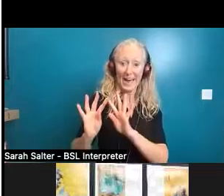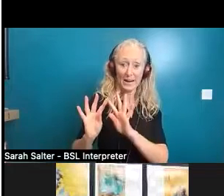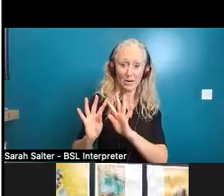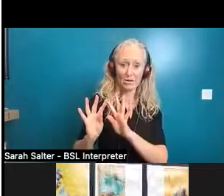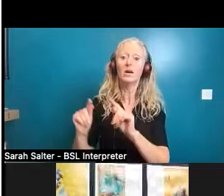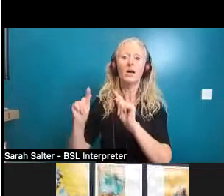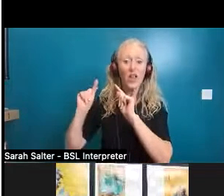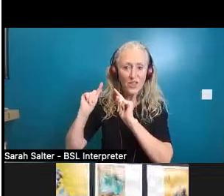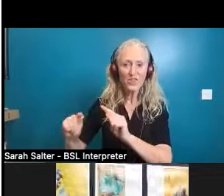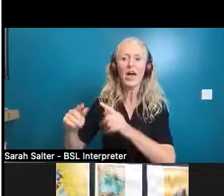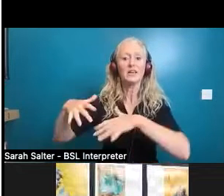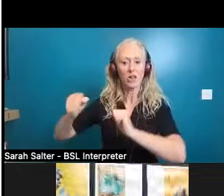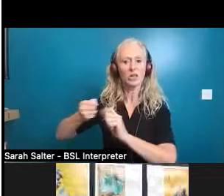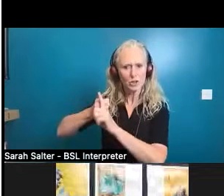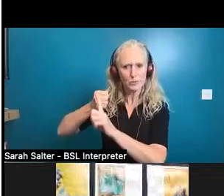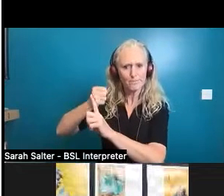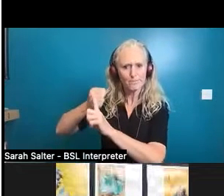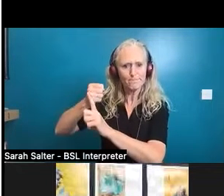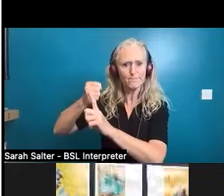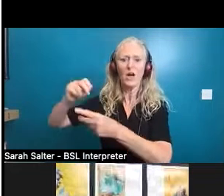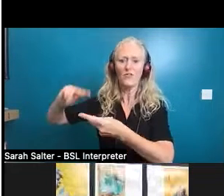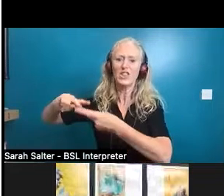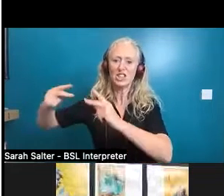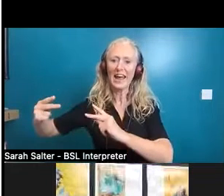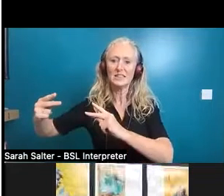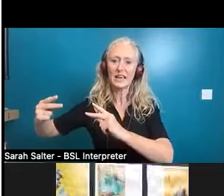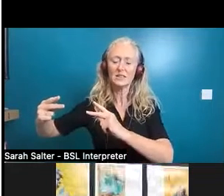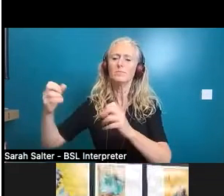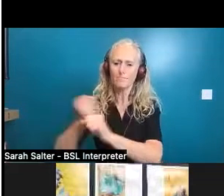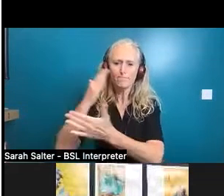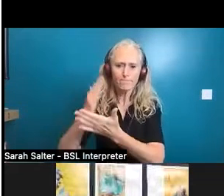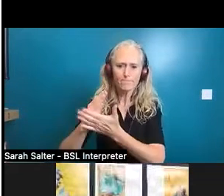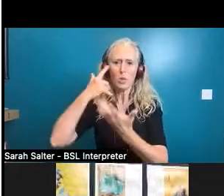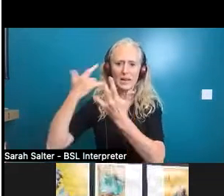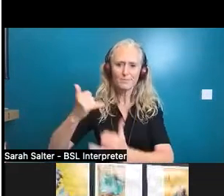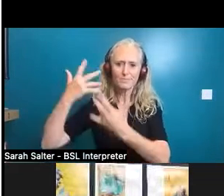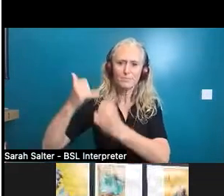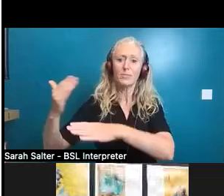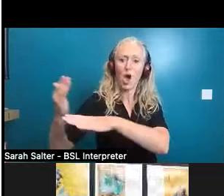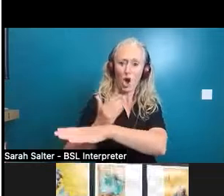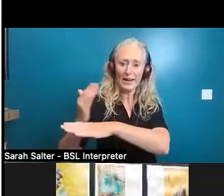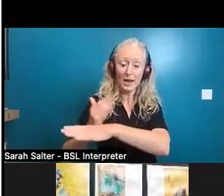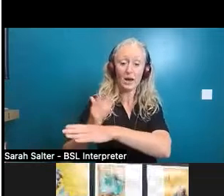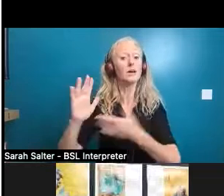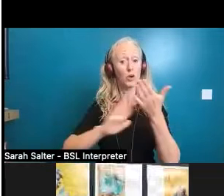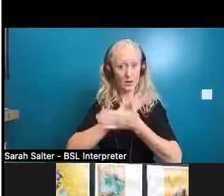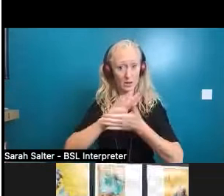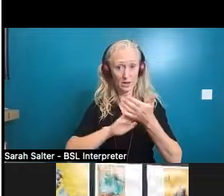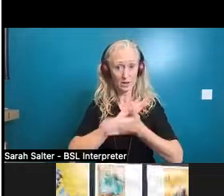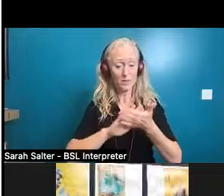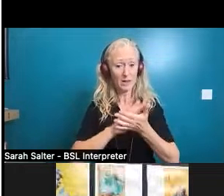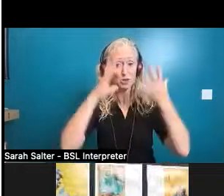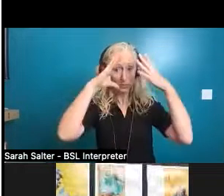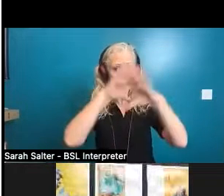and suddenly being told that not only does your child have hearing problems, but unfortunately, they're also going to